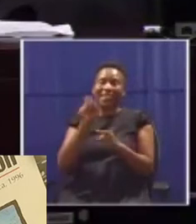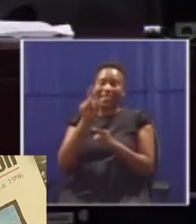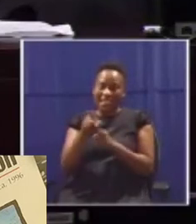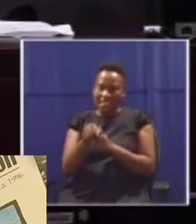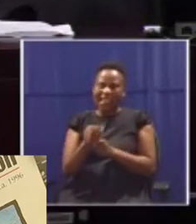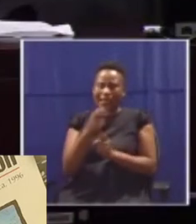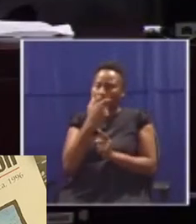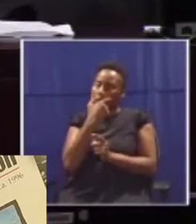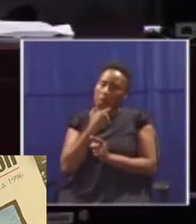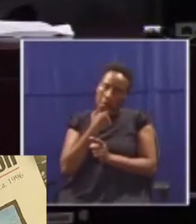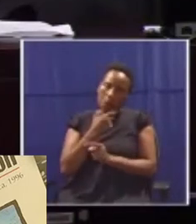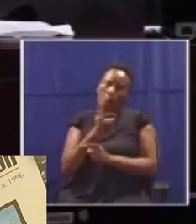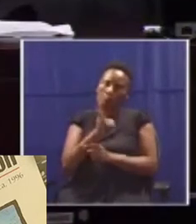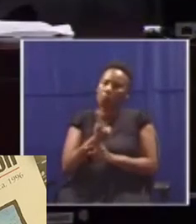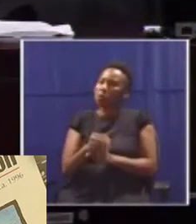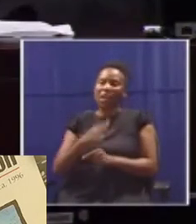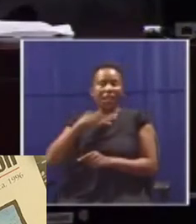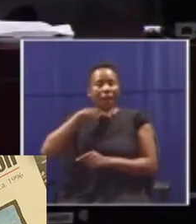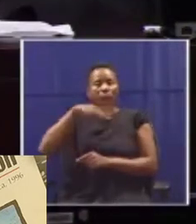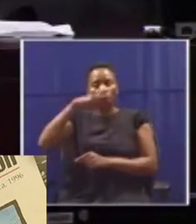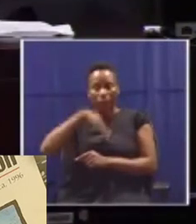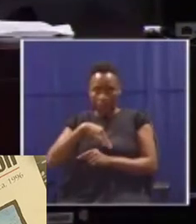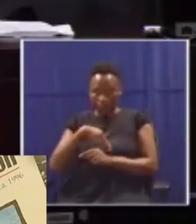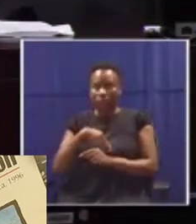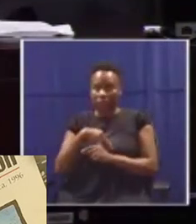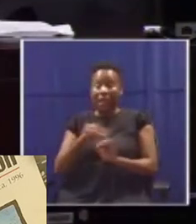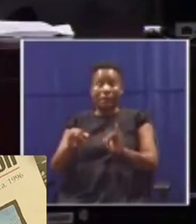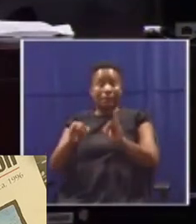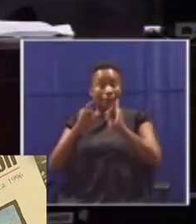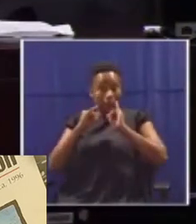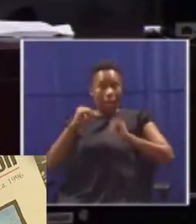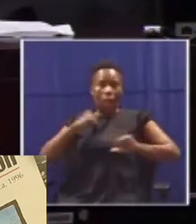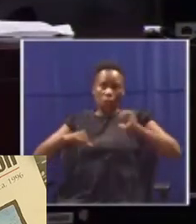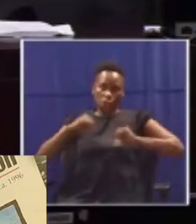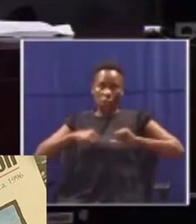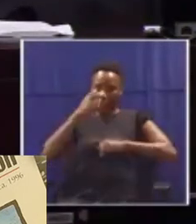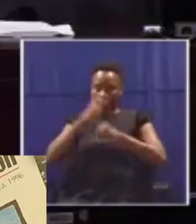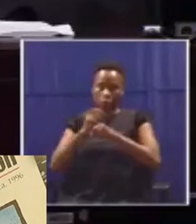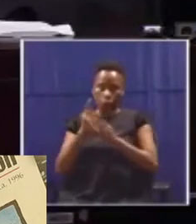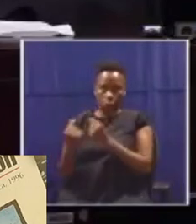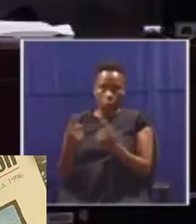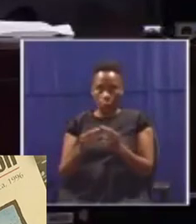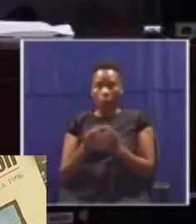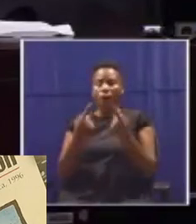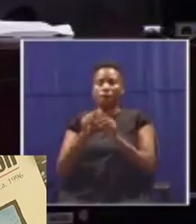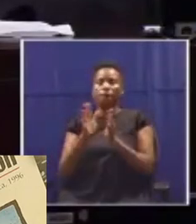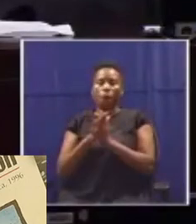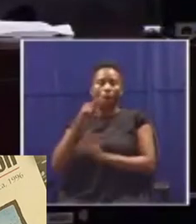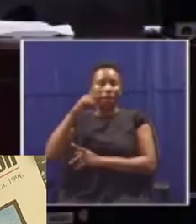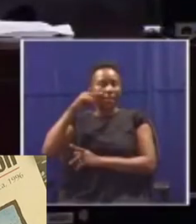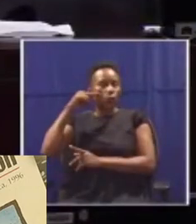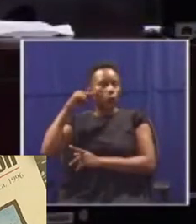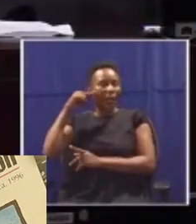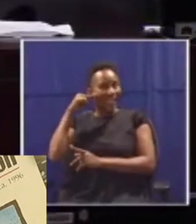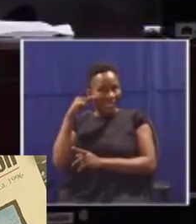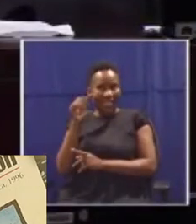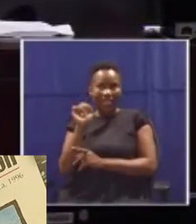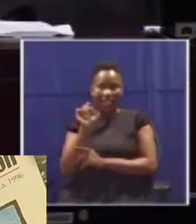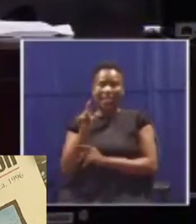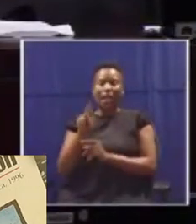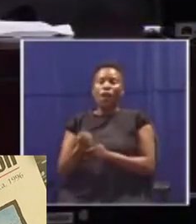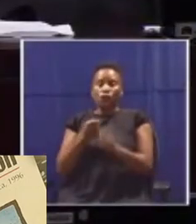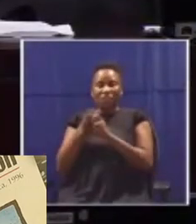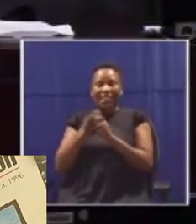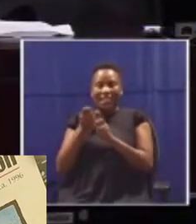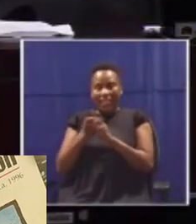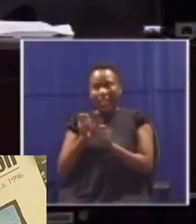also no longer enough. Decisive action has to be taken for menstruation to be treated as a